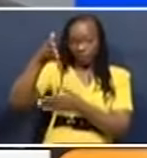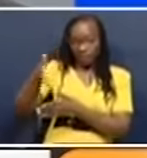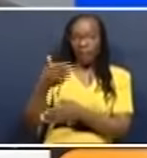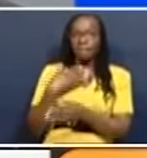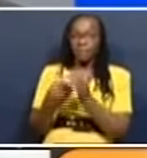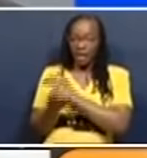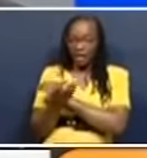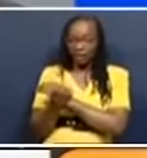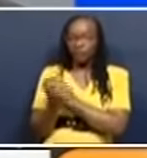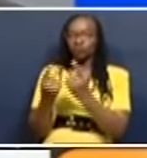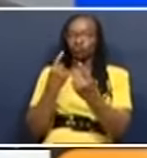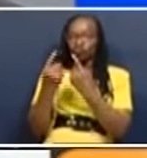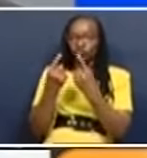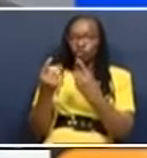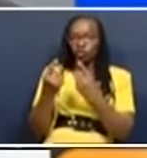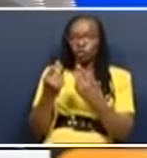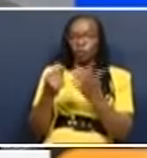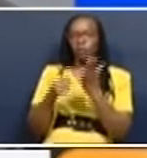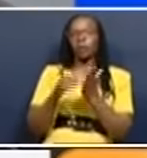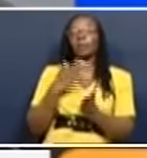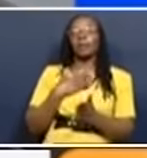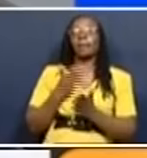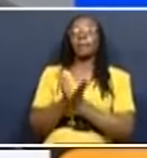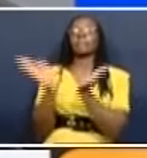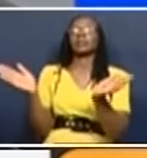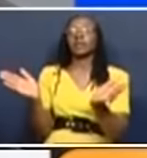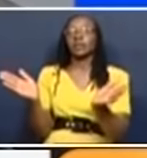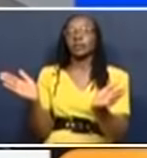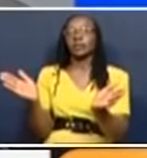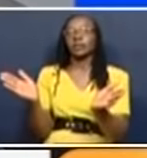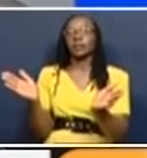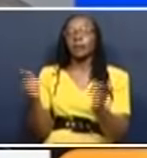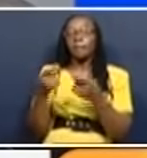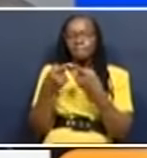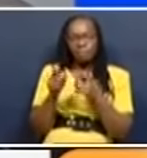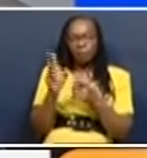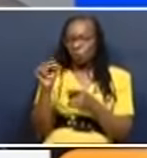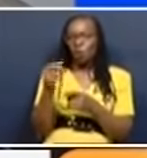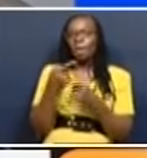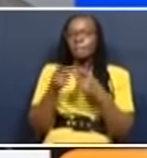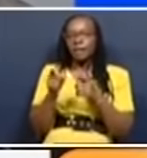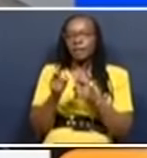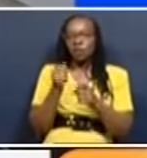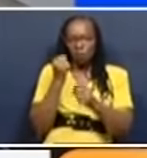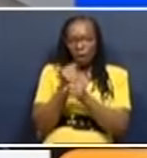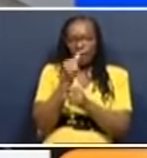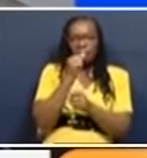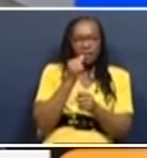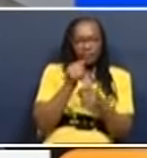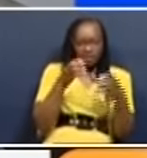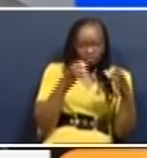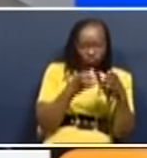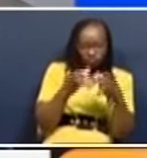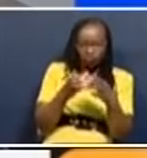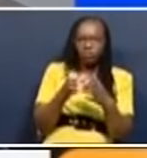not be talking our problems publicly. We can do in-house alignment so that we are able